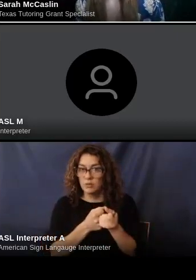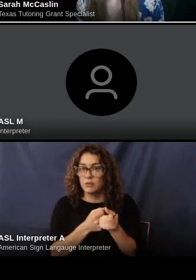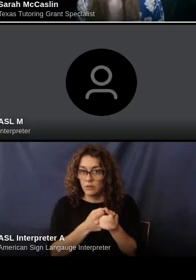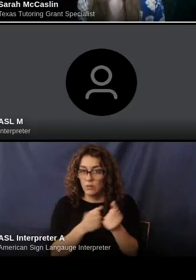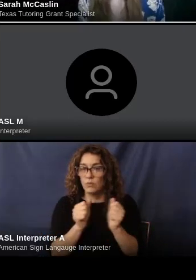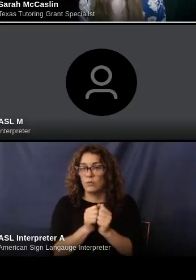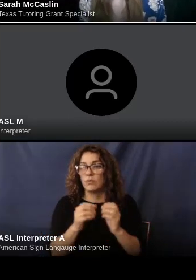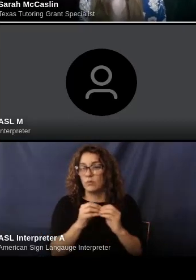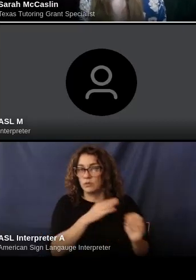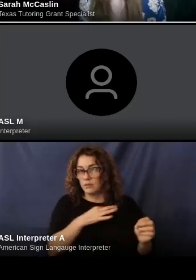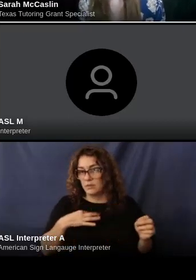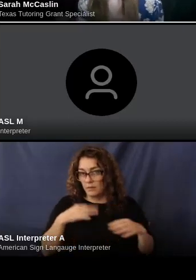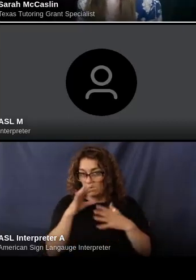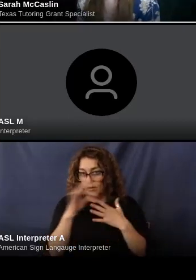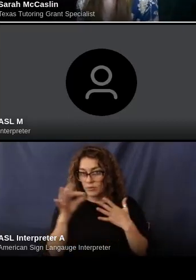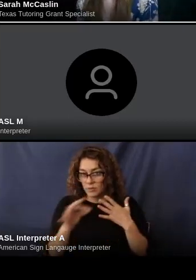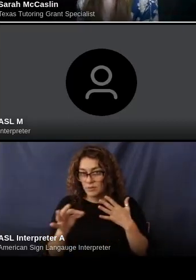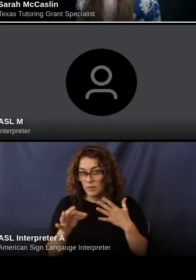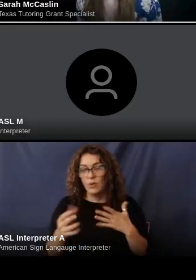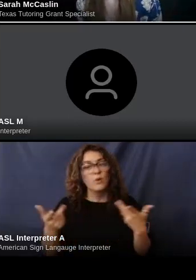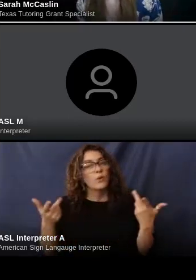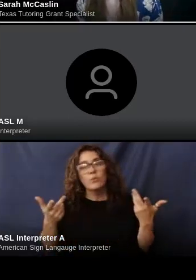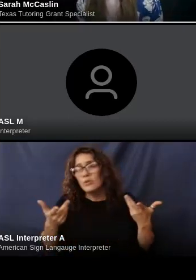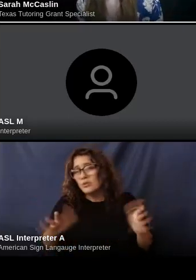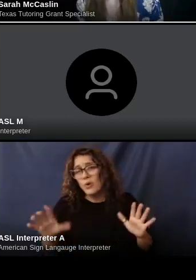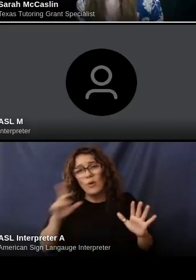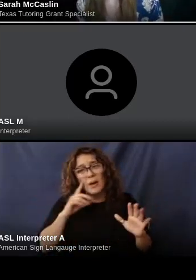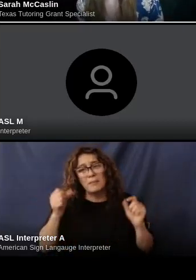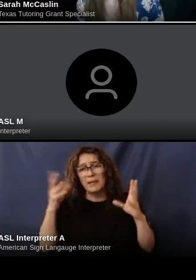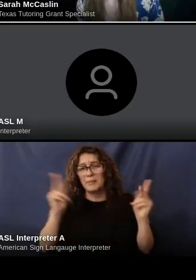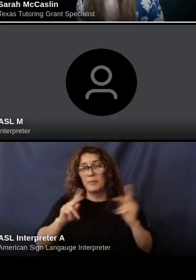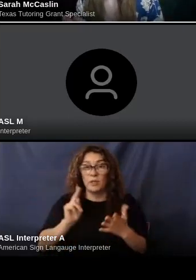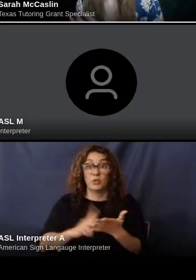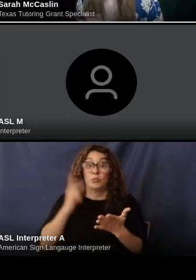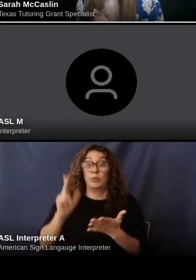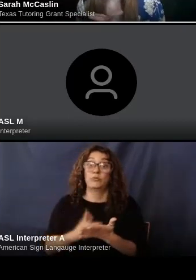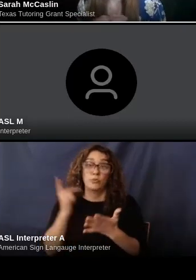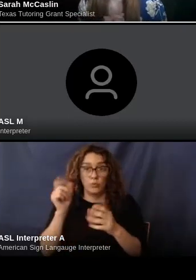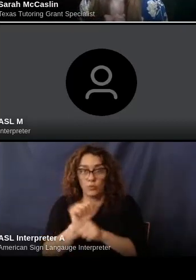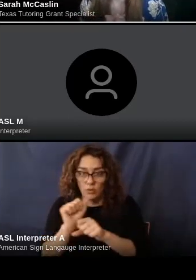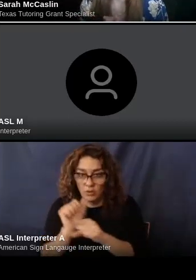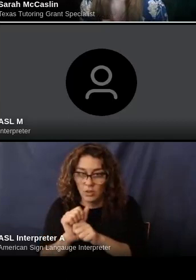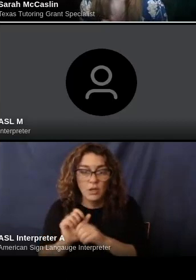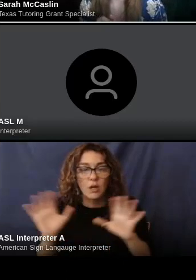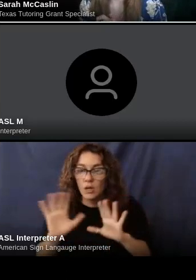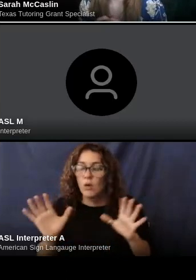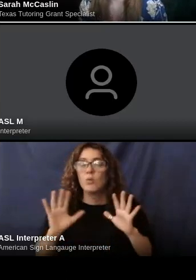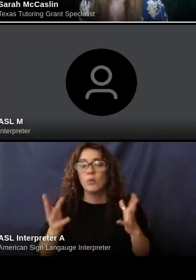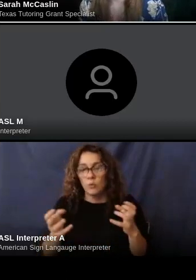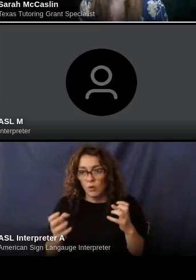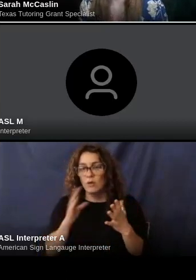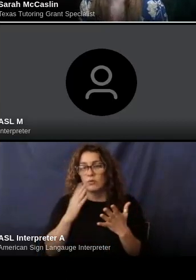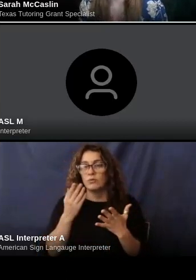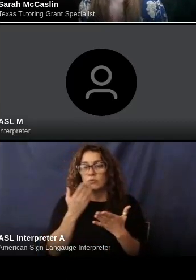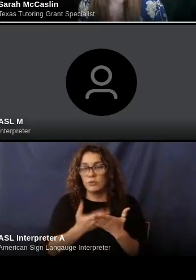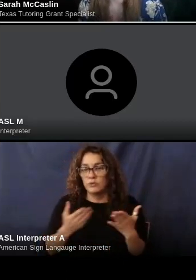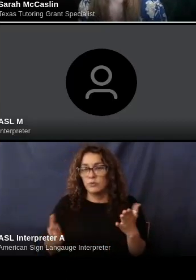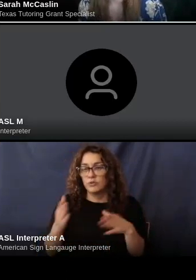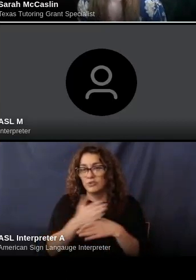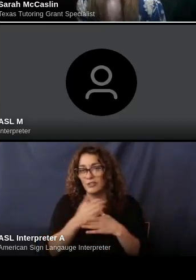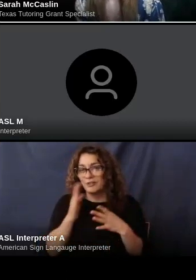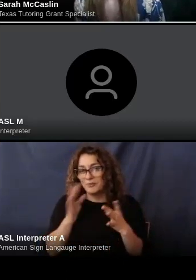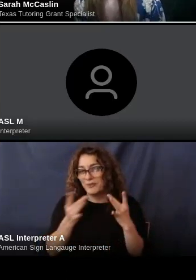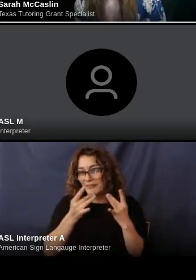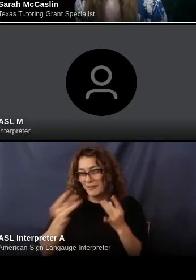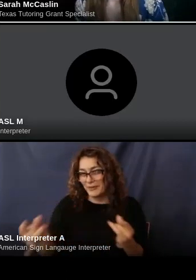is, you're creating the wheel and so is somebody else and so is somebody else. We want to try and make this resource sharing as fluid as